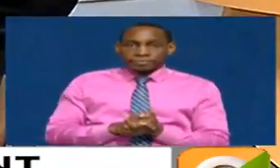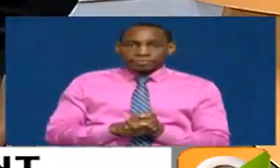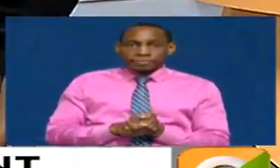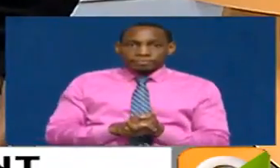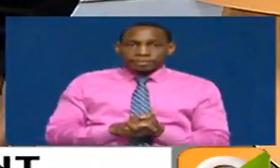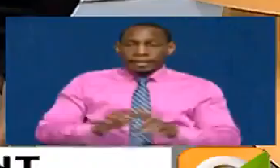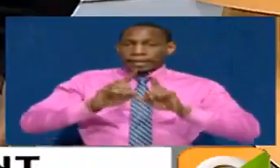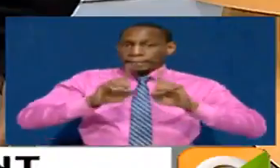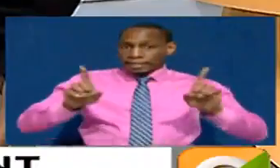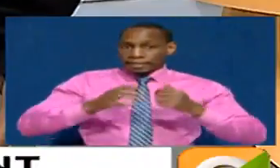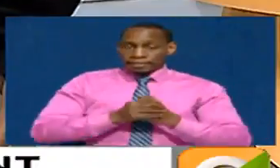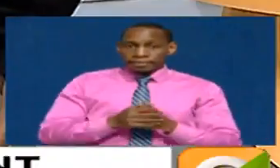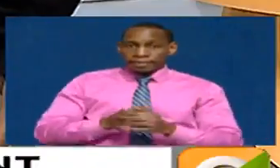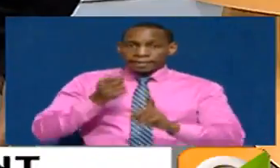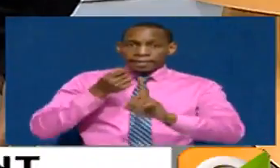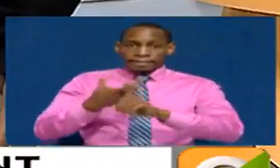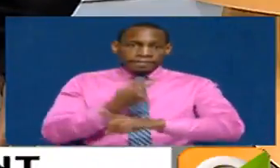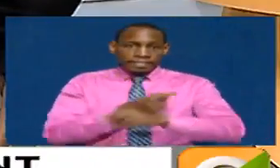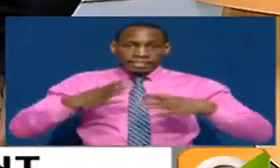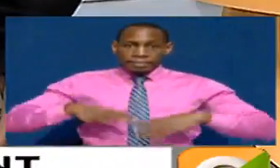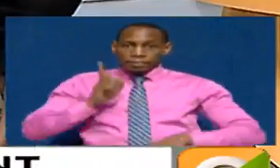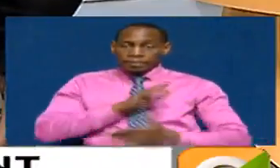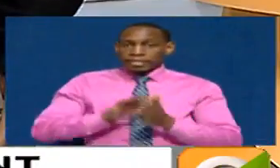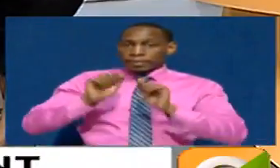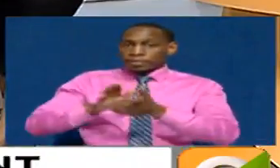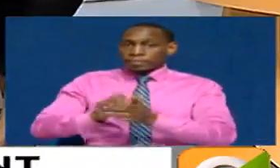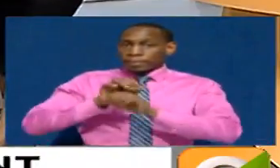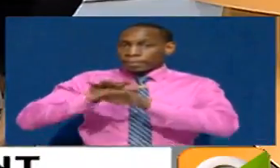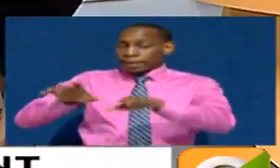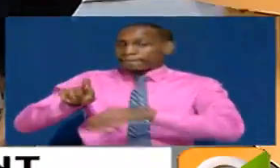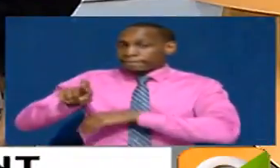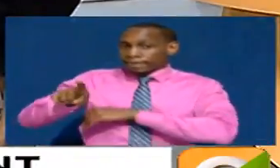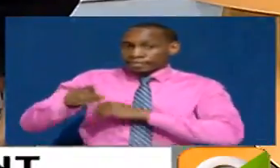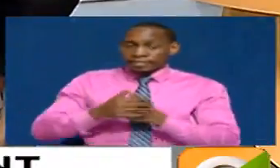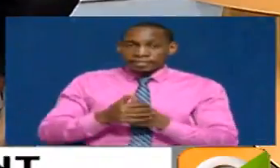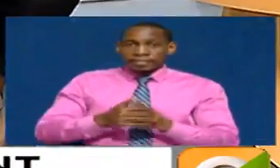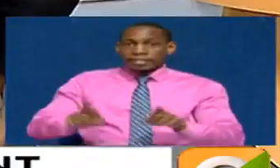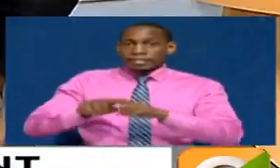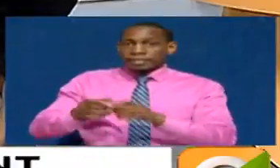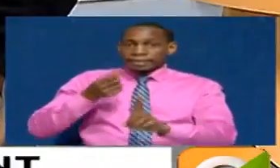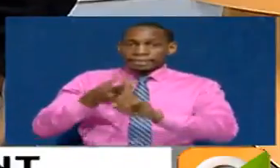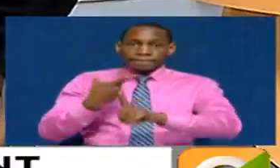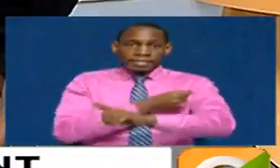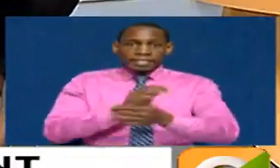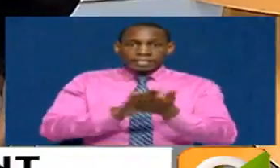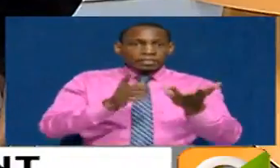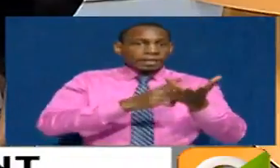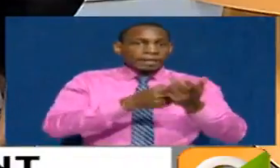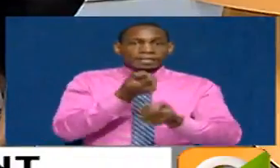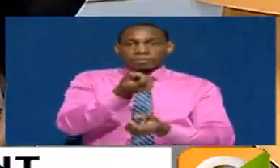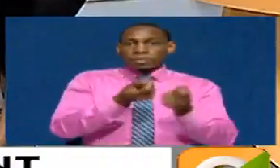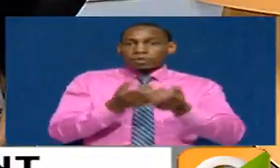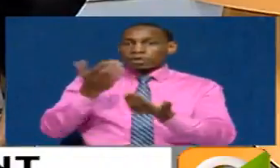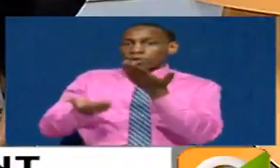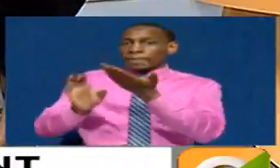vaccine at all. But vaccinated persons can also still transmit the virus. And because our vaccination rates are much lower than